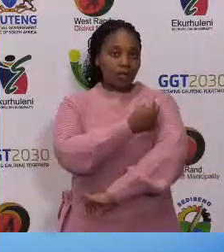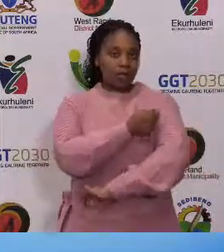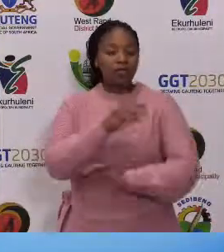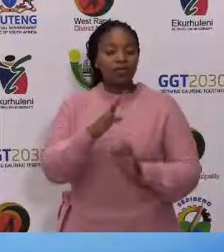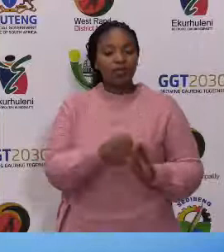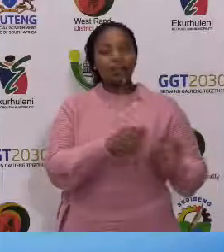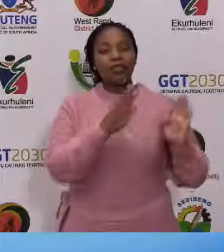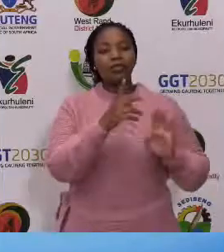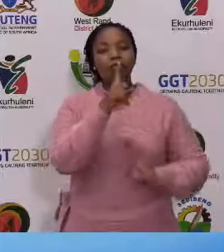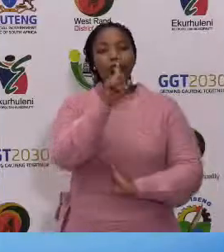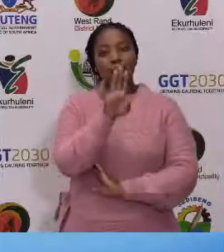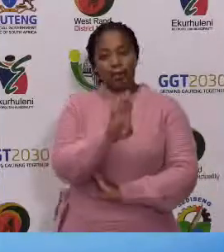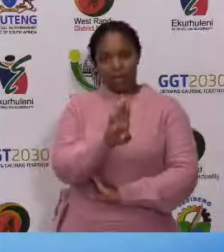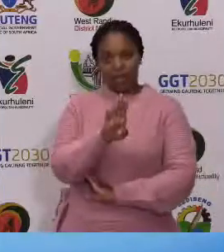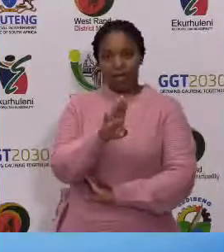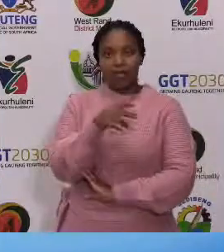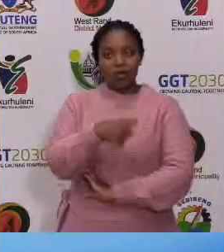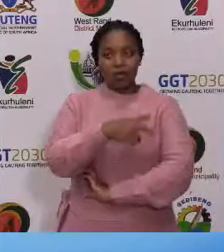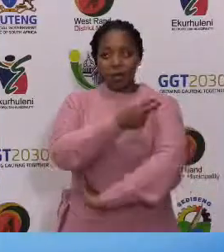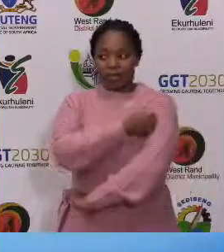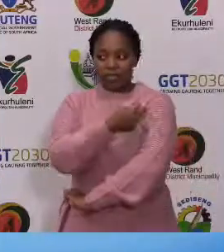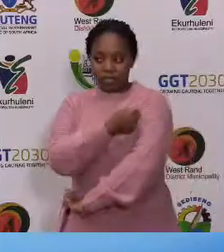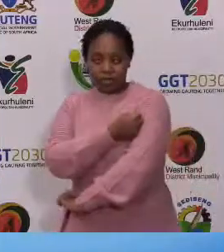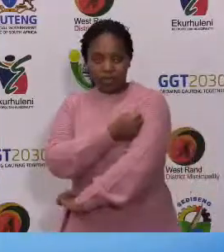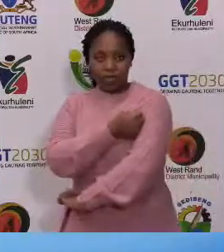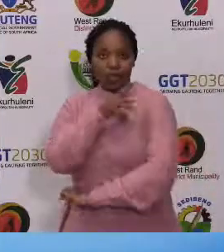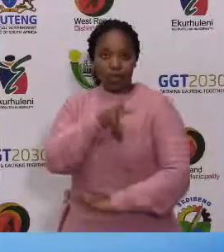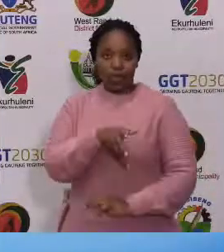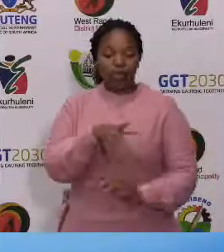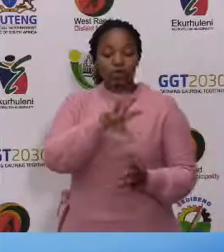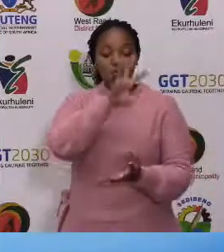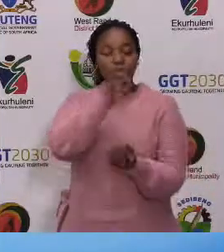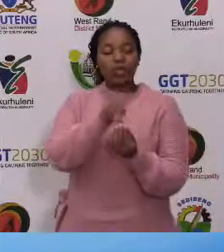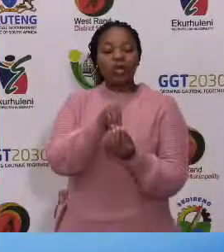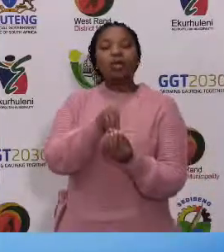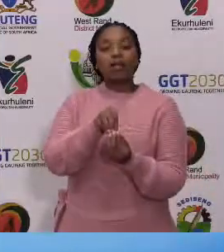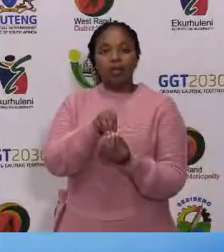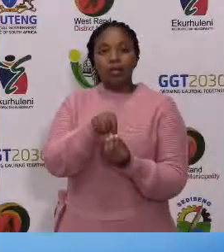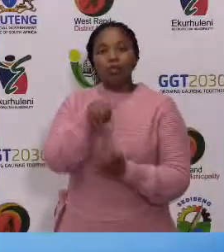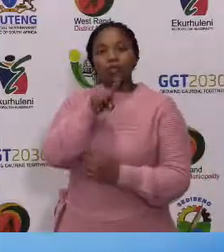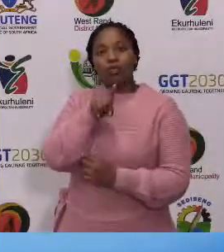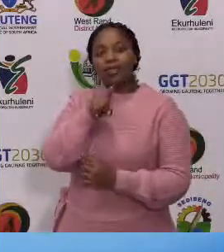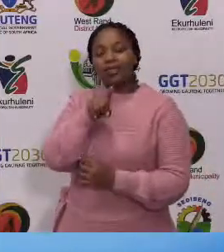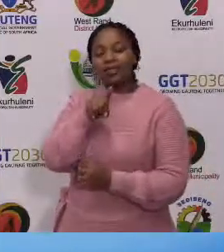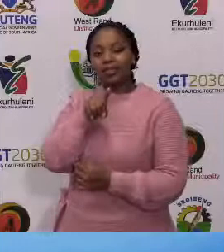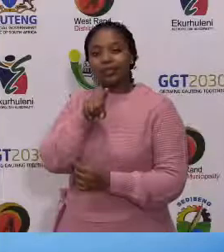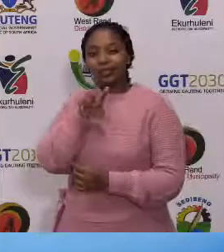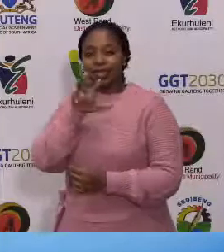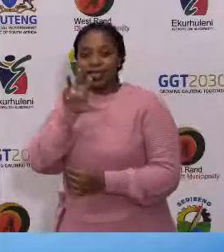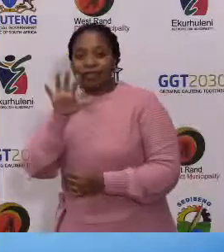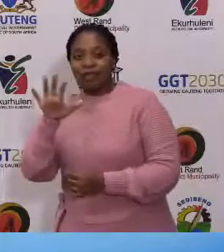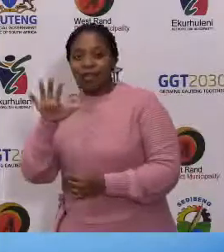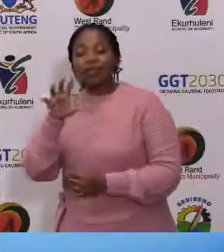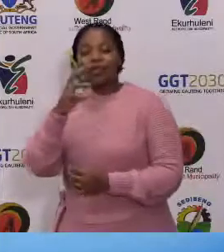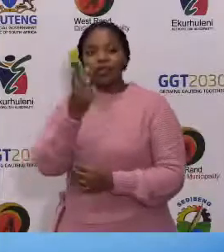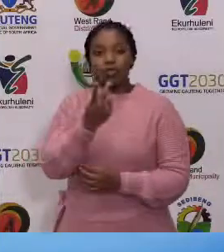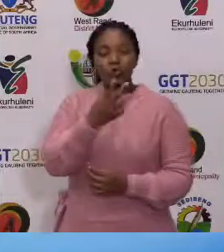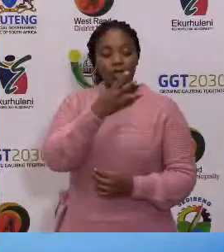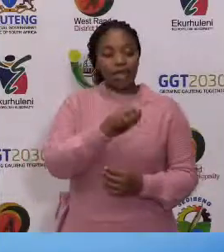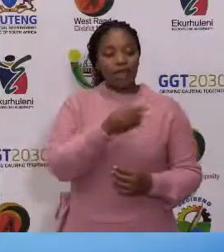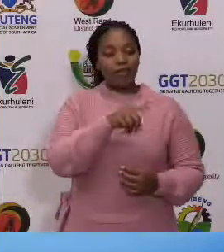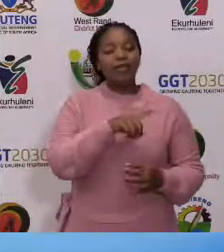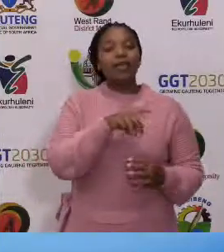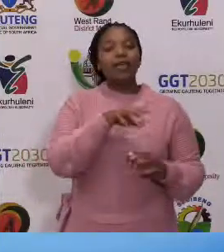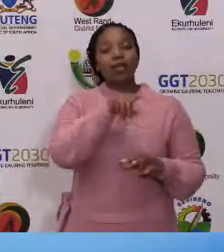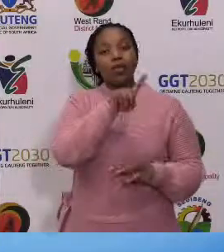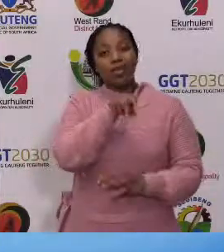of the vaccination sites. In total, there are 285, and the public sector has got more sites at 185. But